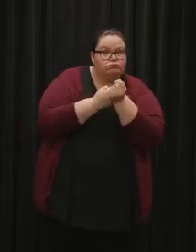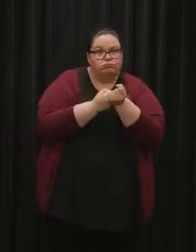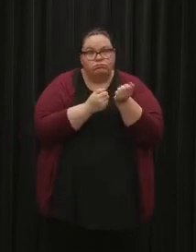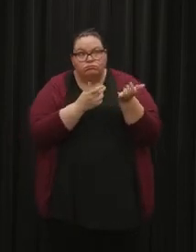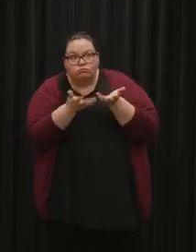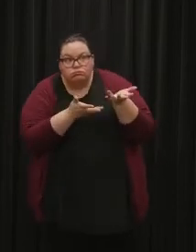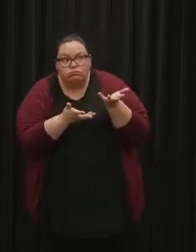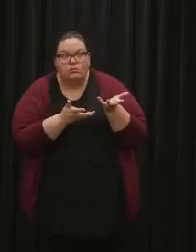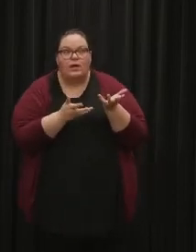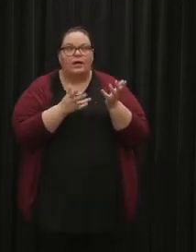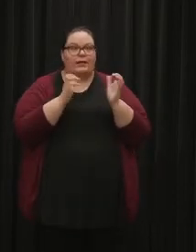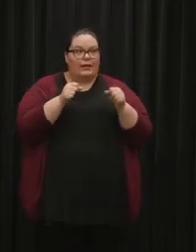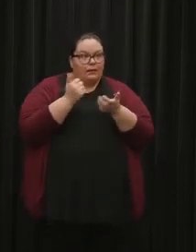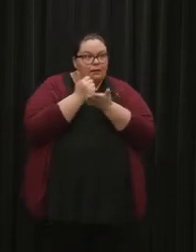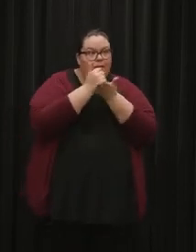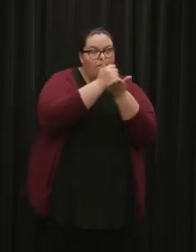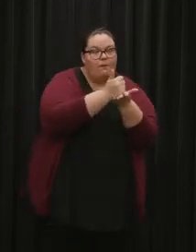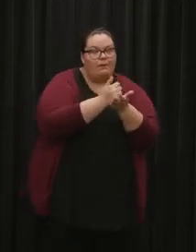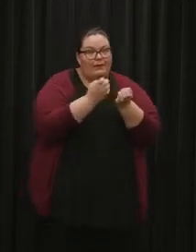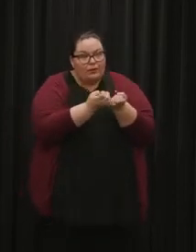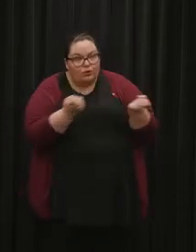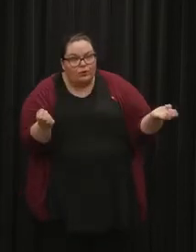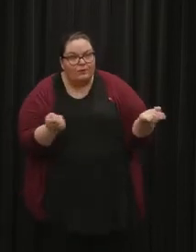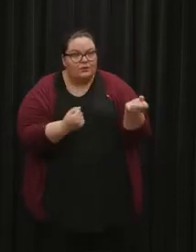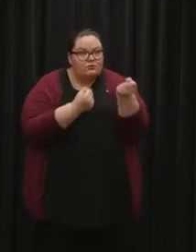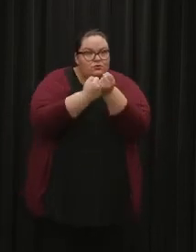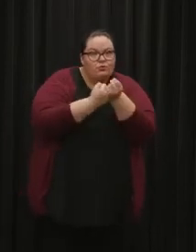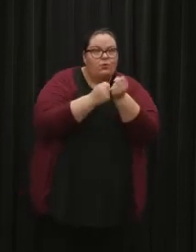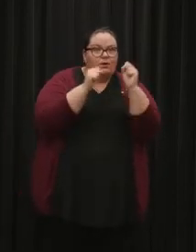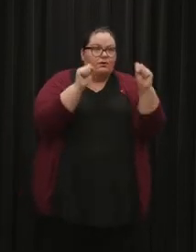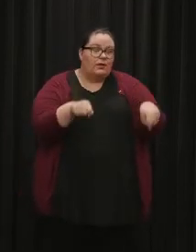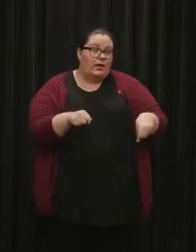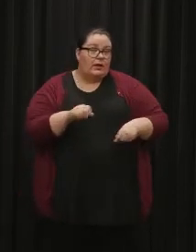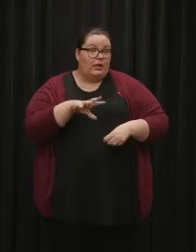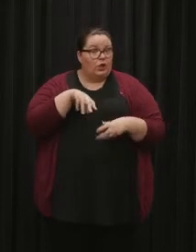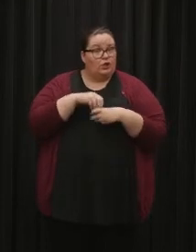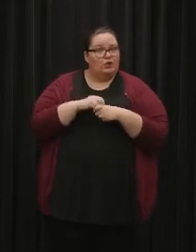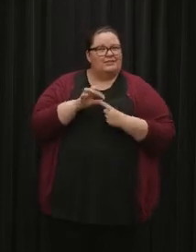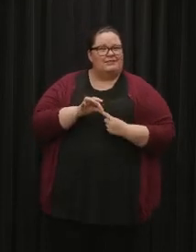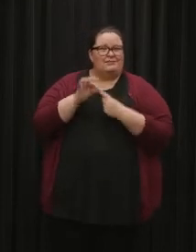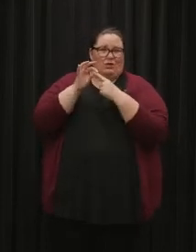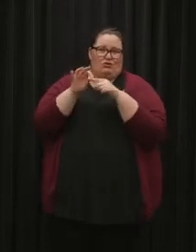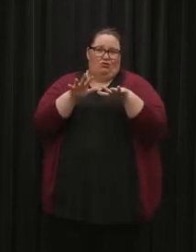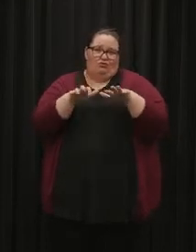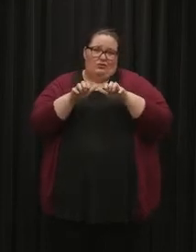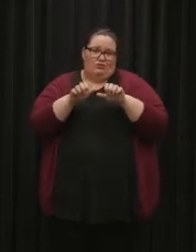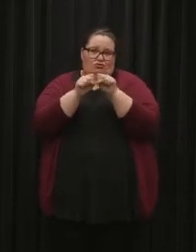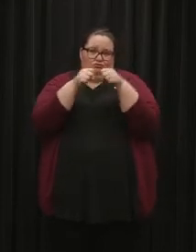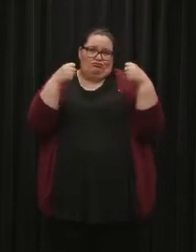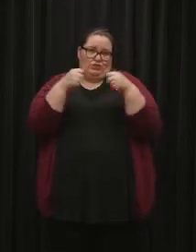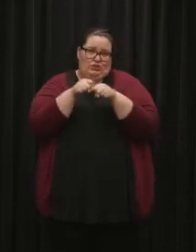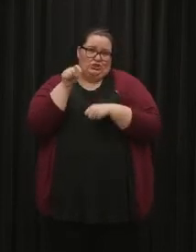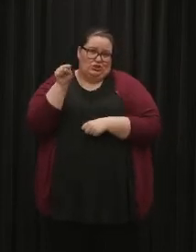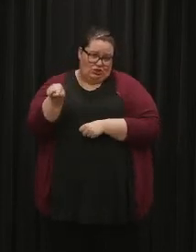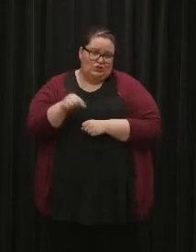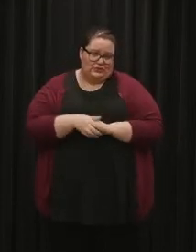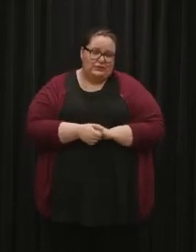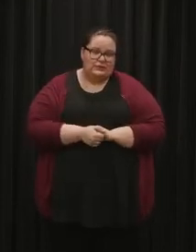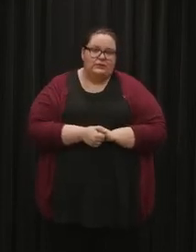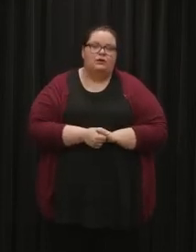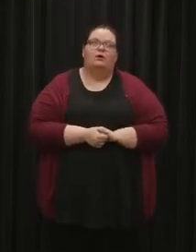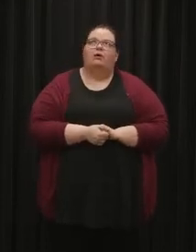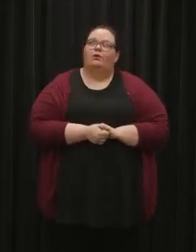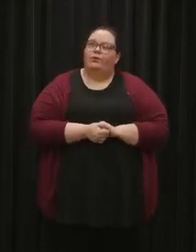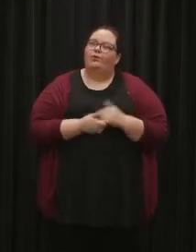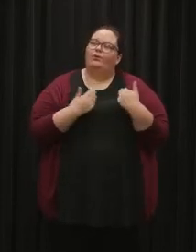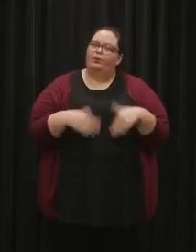our province and in our region offering equipment and support, including the use of special freezers and fridges. We are